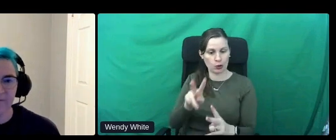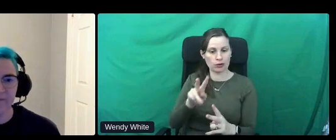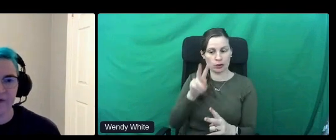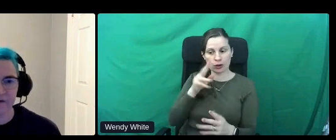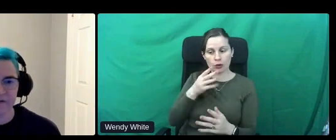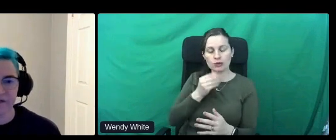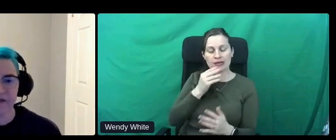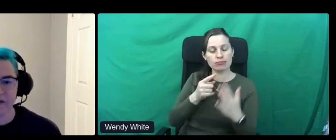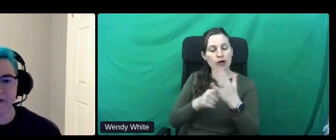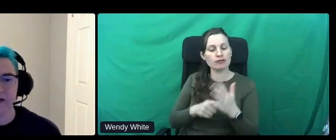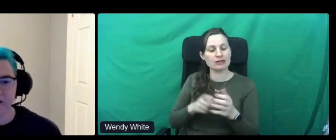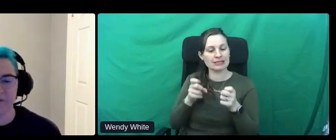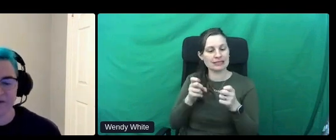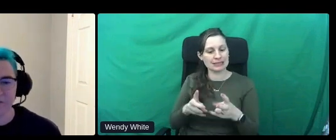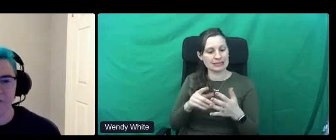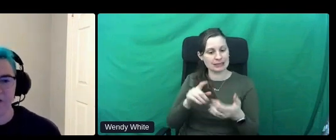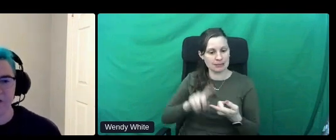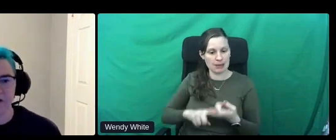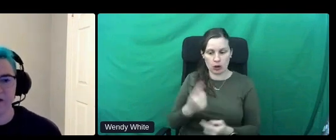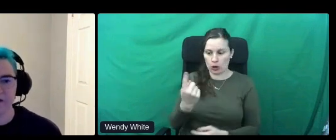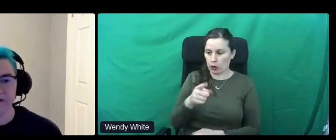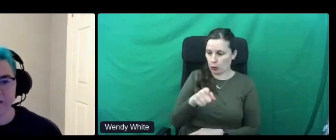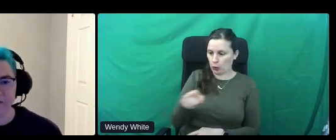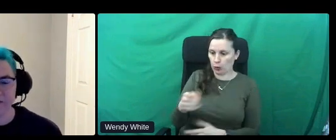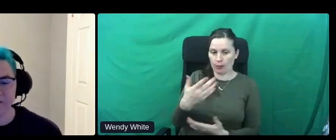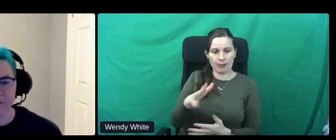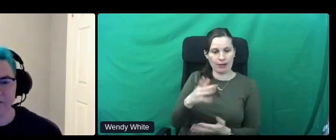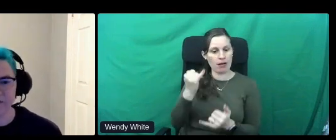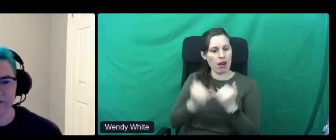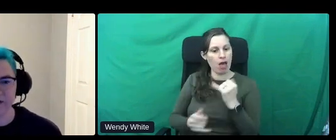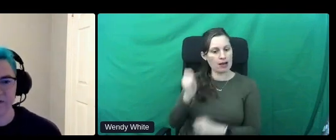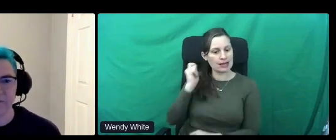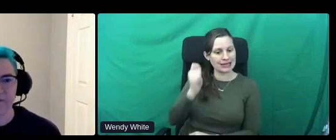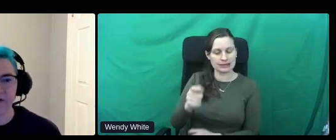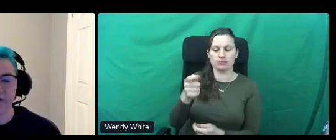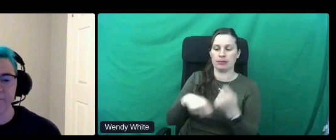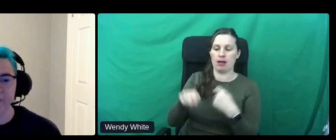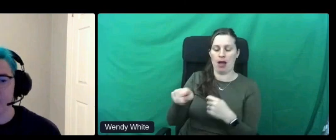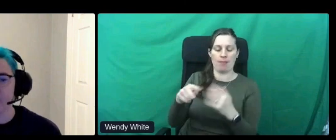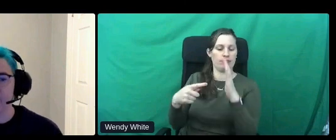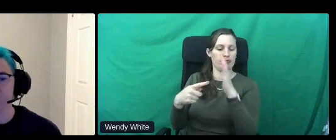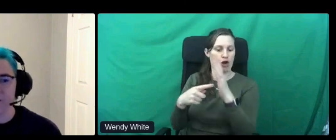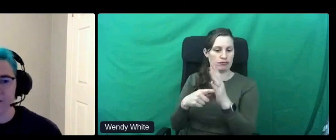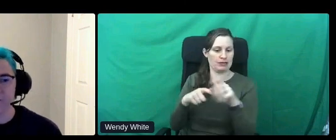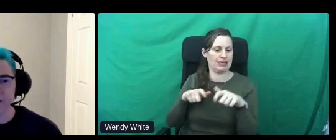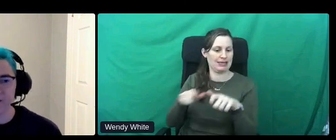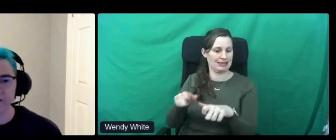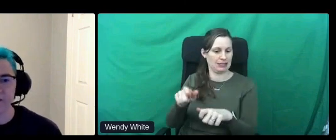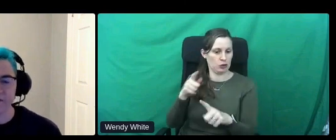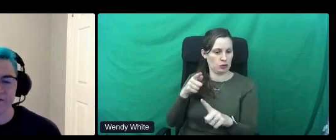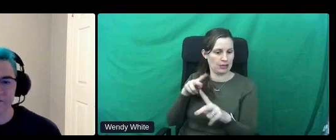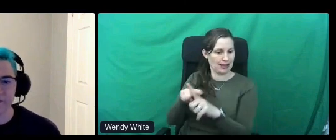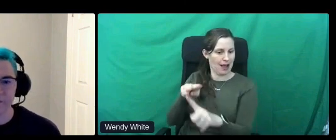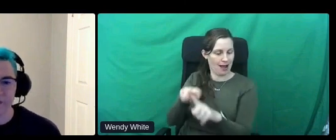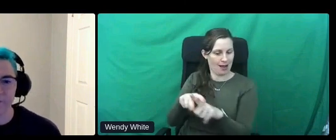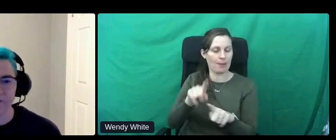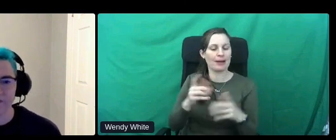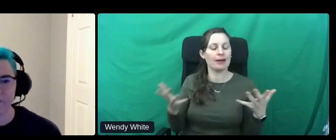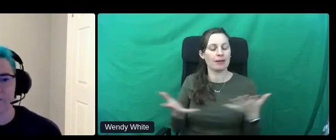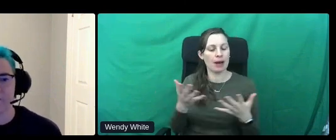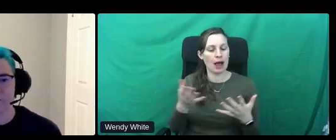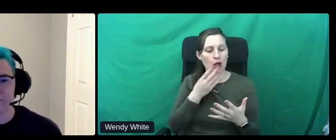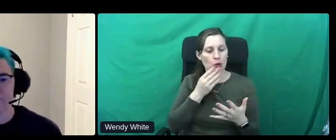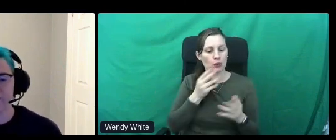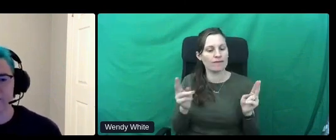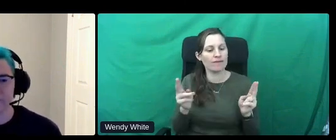hit to say that that enemy is the priority and continue to attack them. This way, the player could use fewer inputs